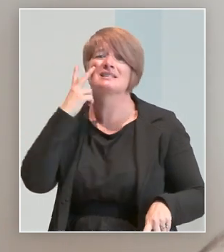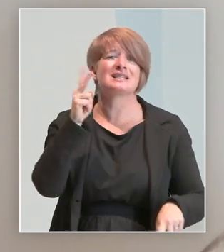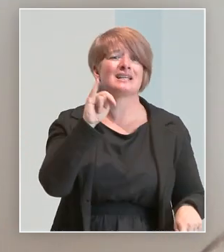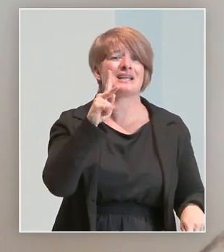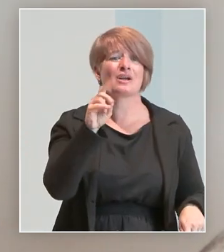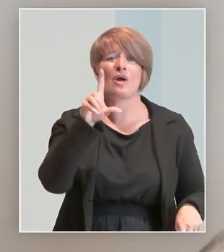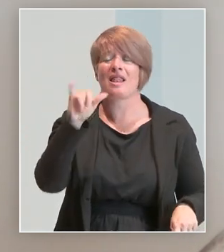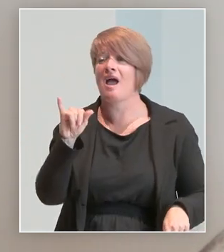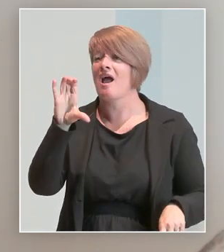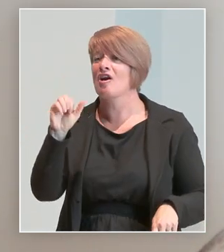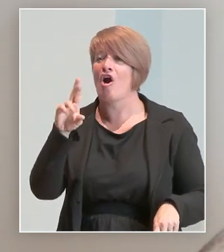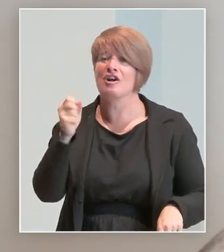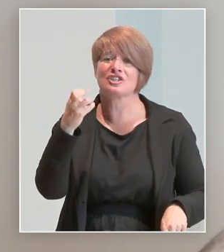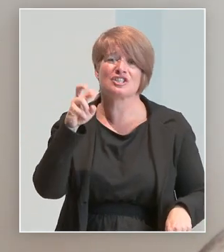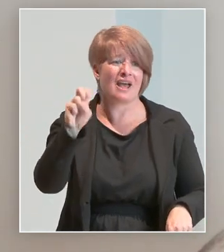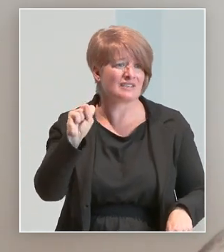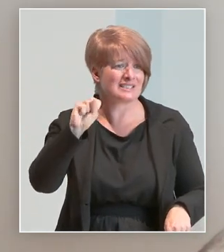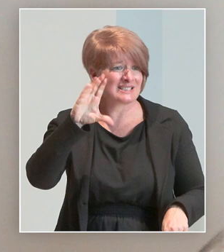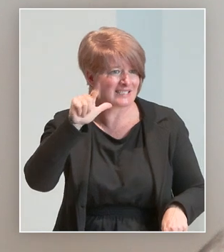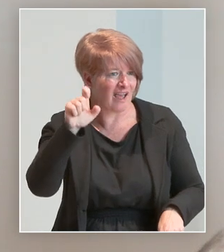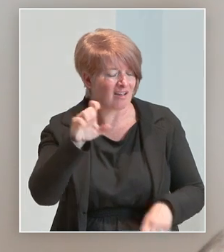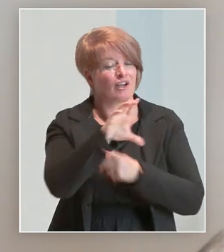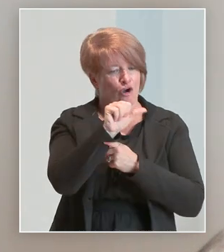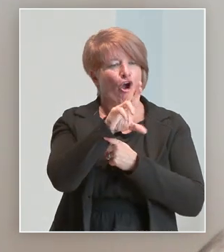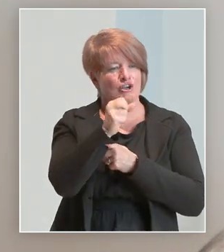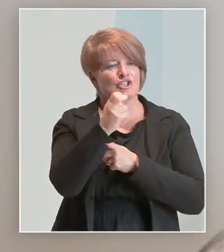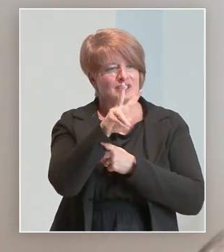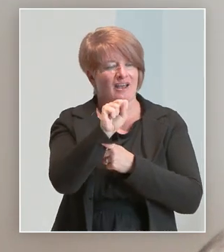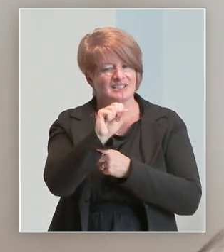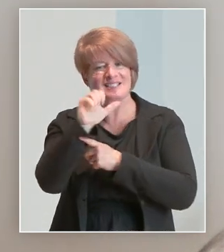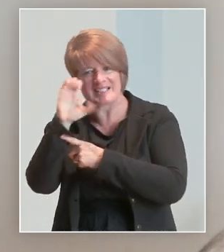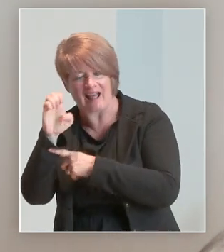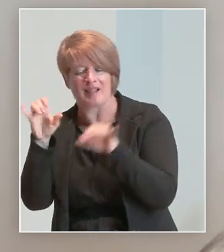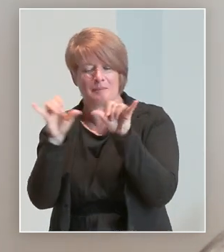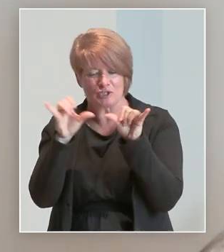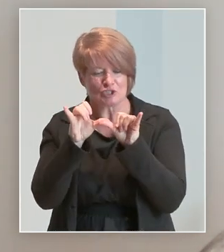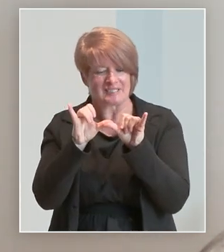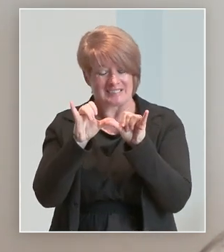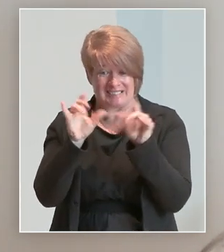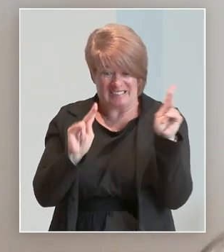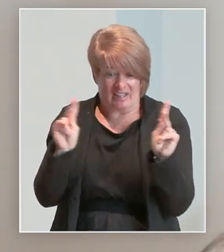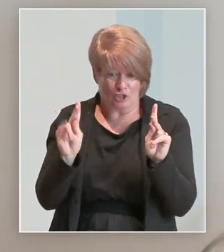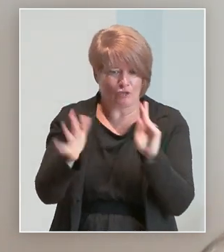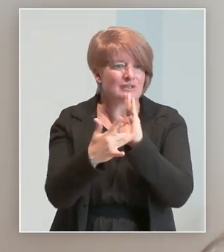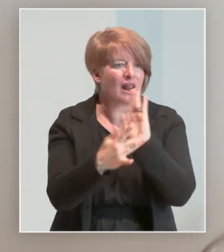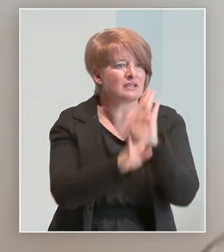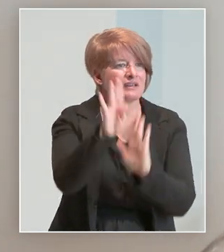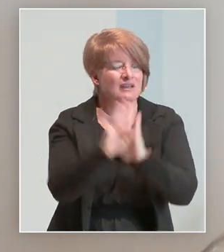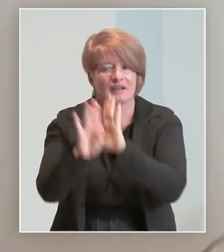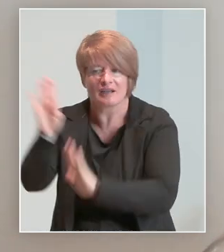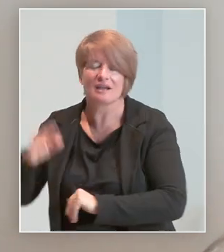Kardashev's scale, known as the Kardashev scale, which measures civilization's technological advancement.